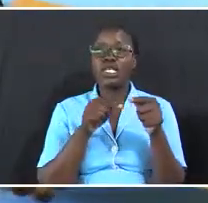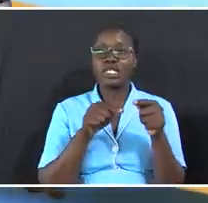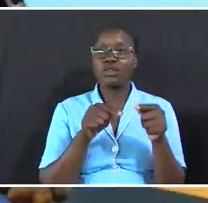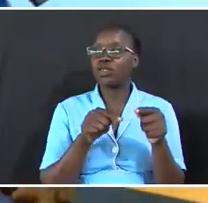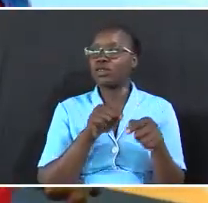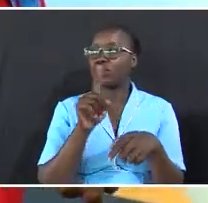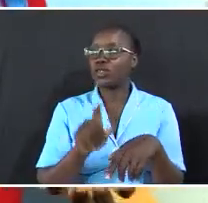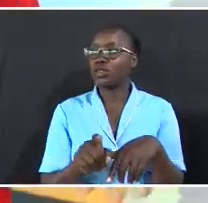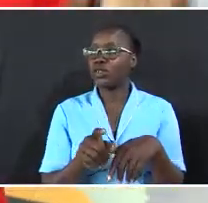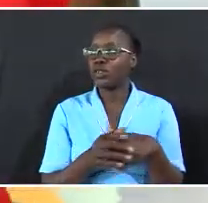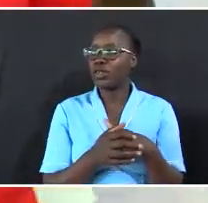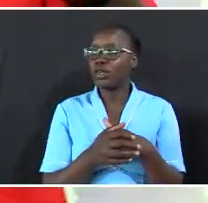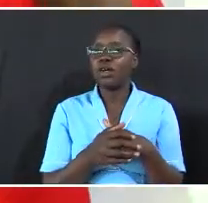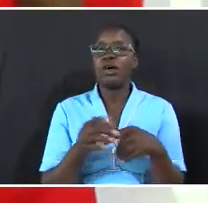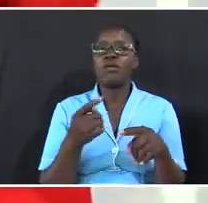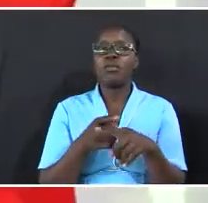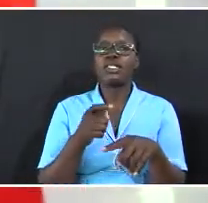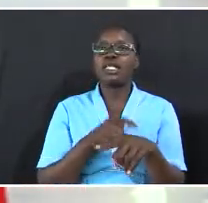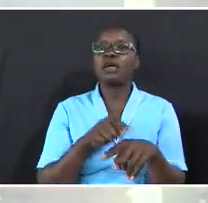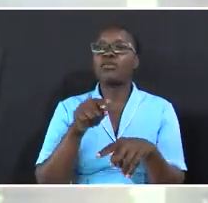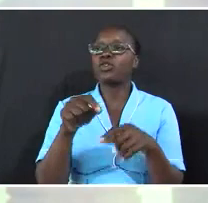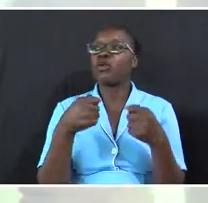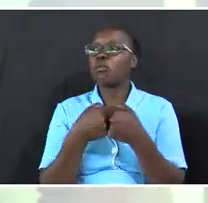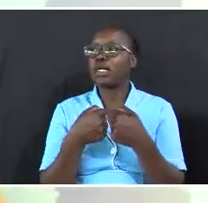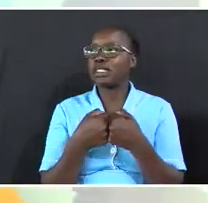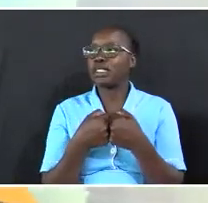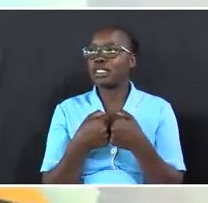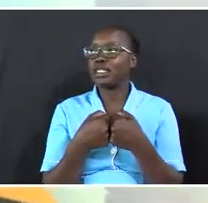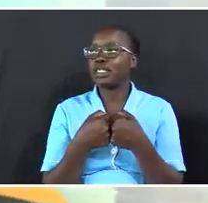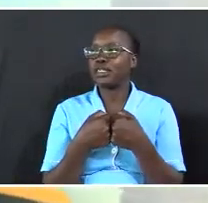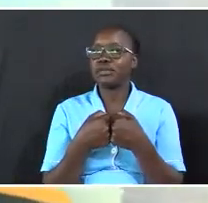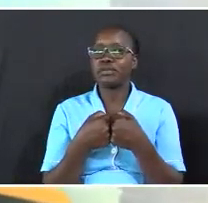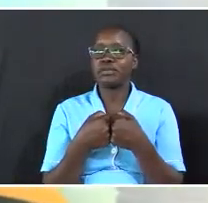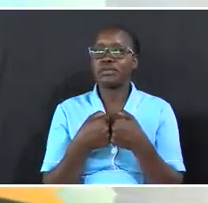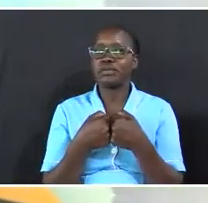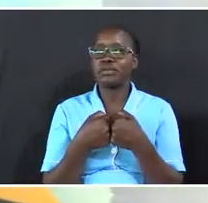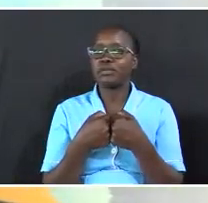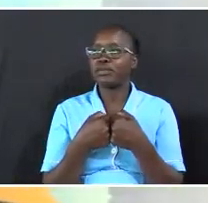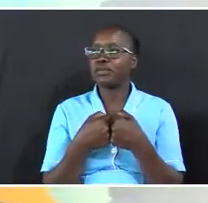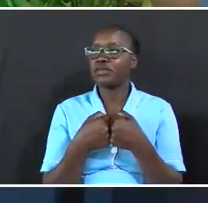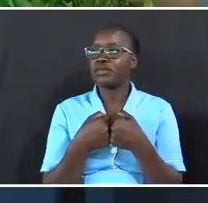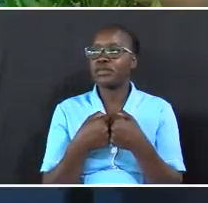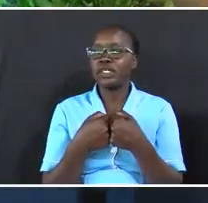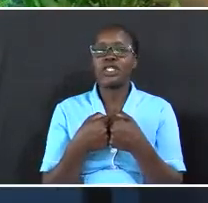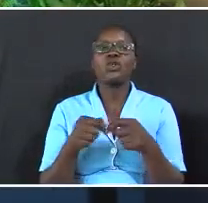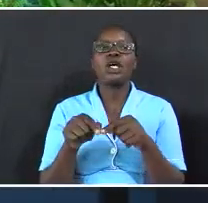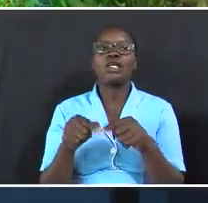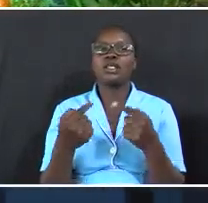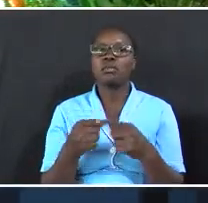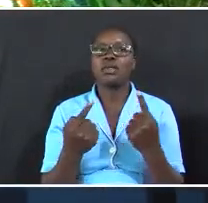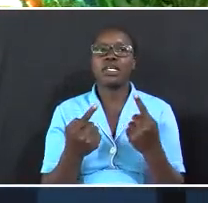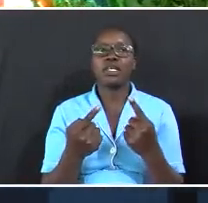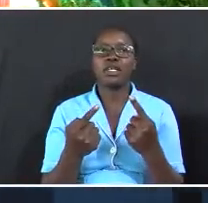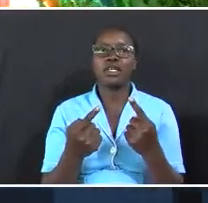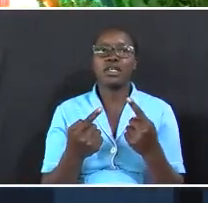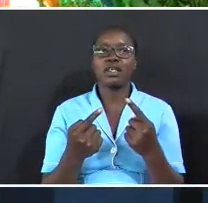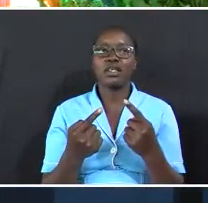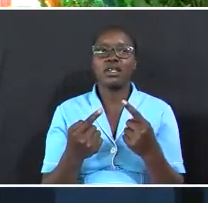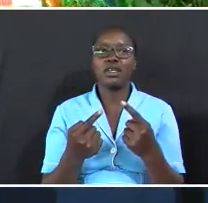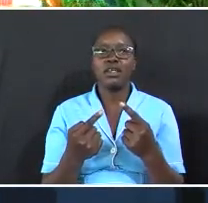question. But when it is your match, you can break. May you not